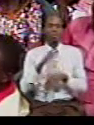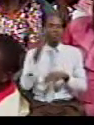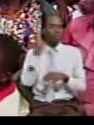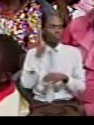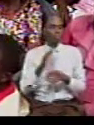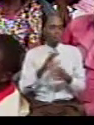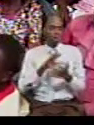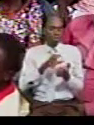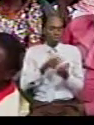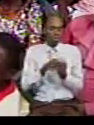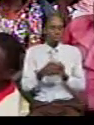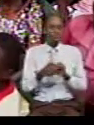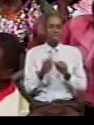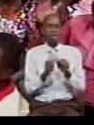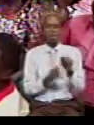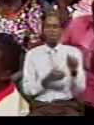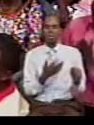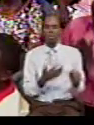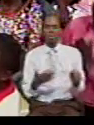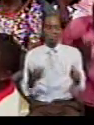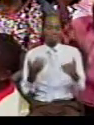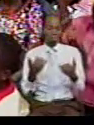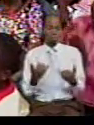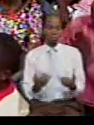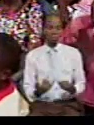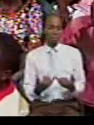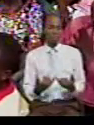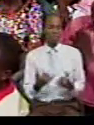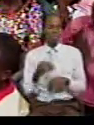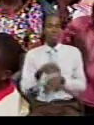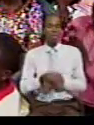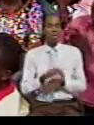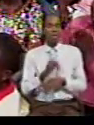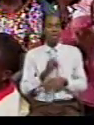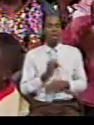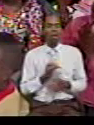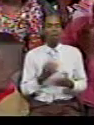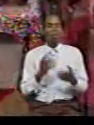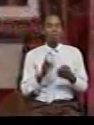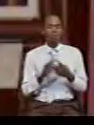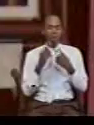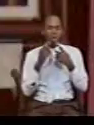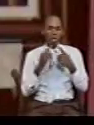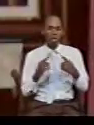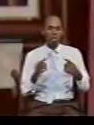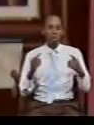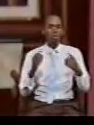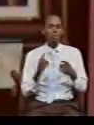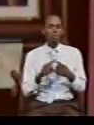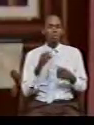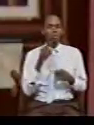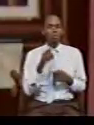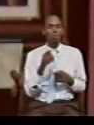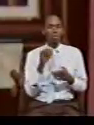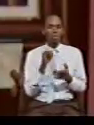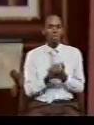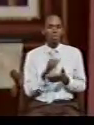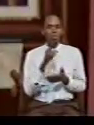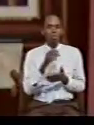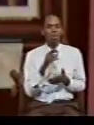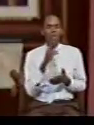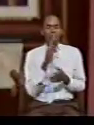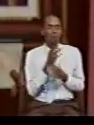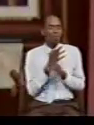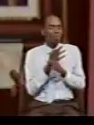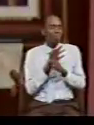crush everything. Tonight, I want to announce to you that you are free to go